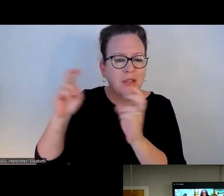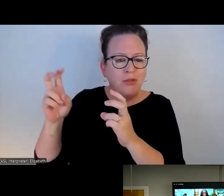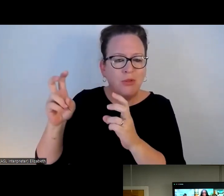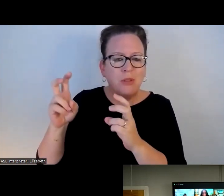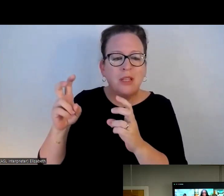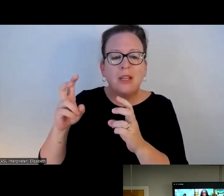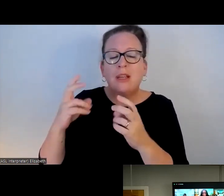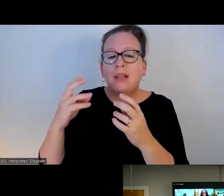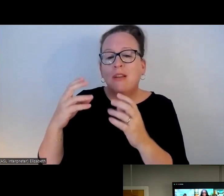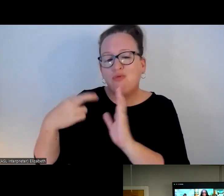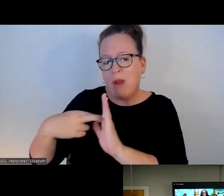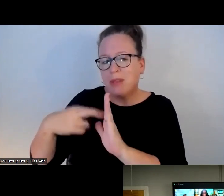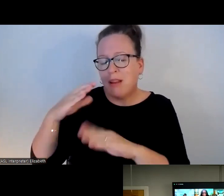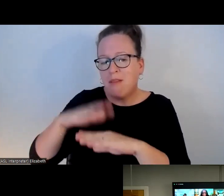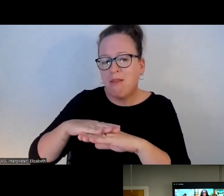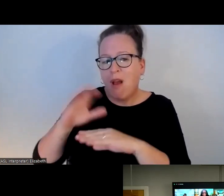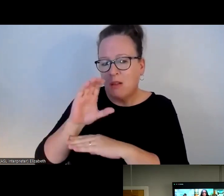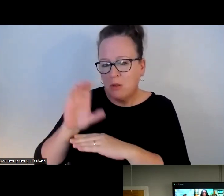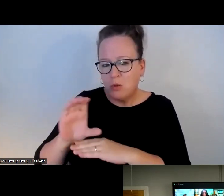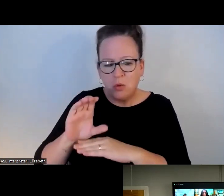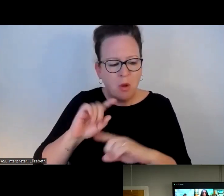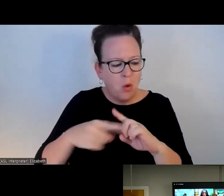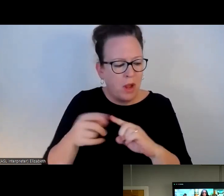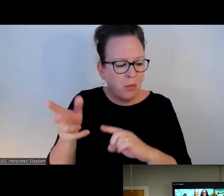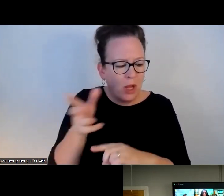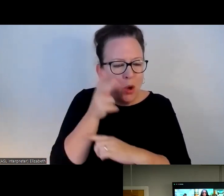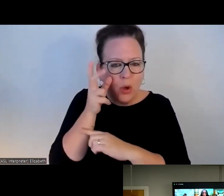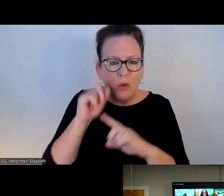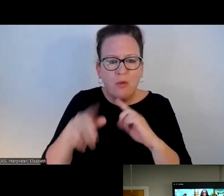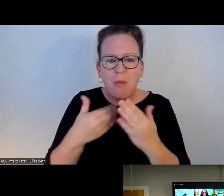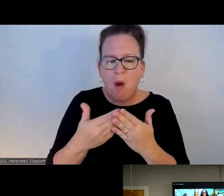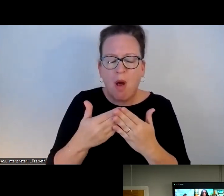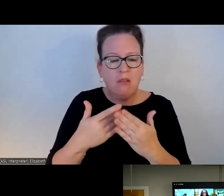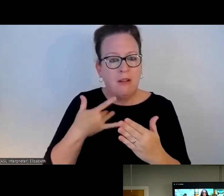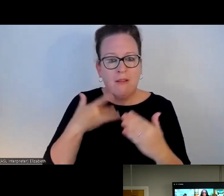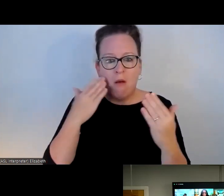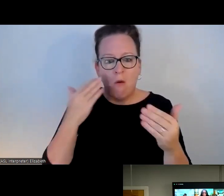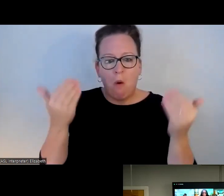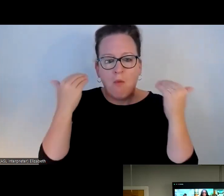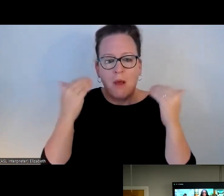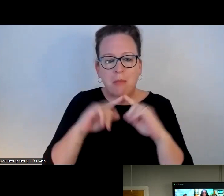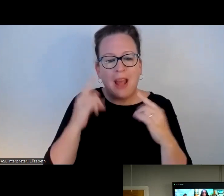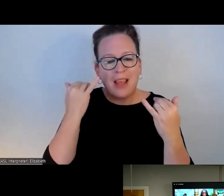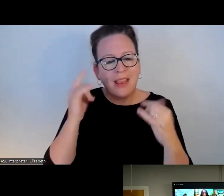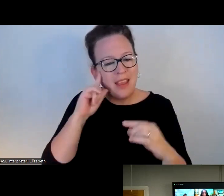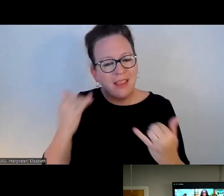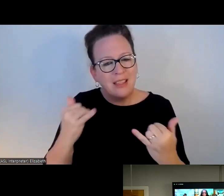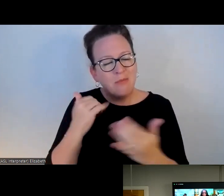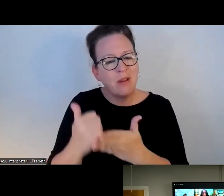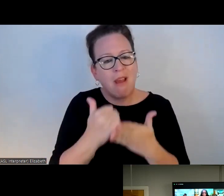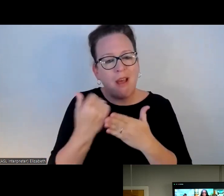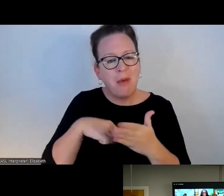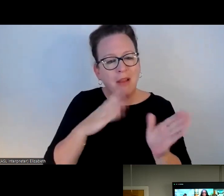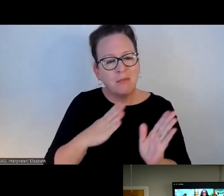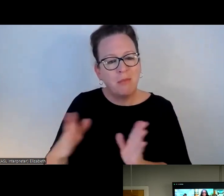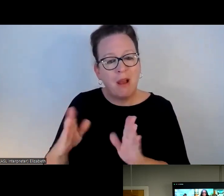force and all the departments, it was a little overwhelming. That would help us to maybe prepare, but then we probably have to